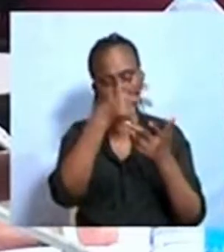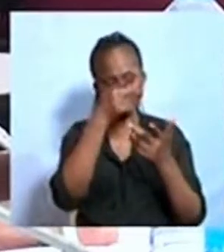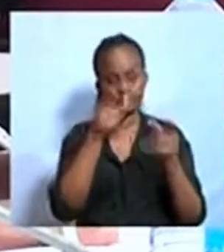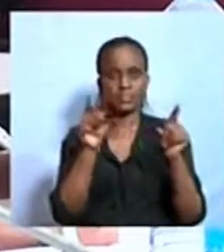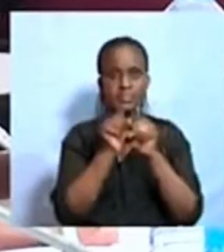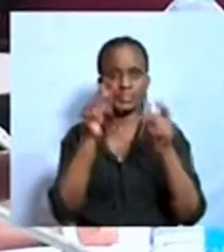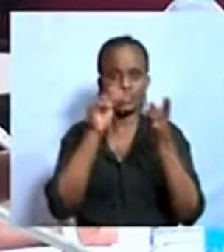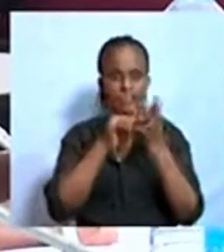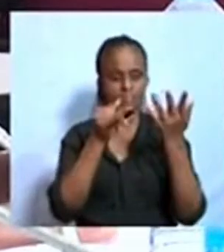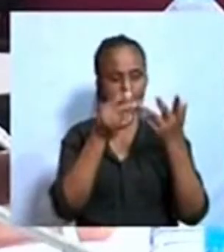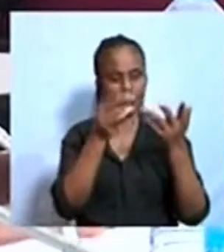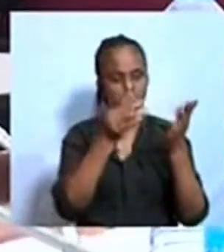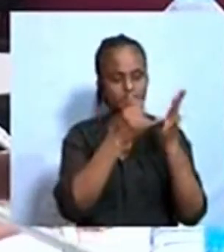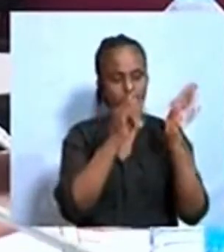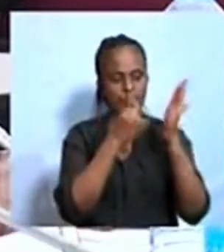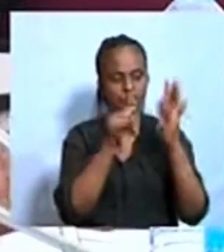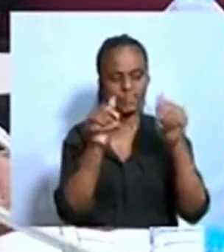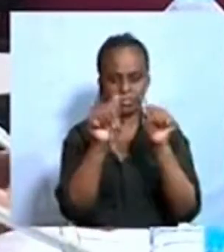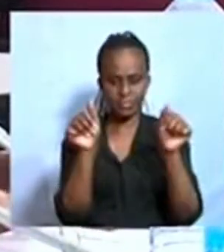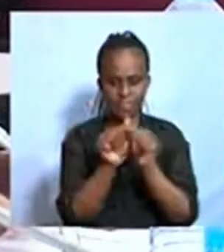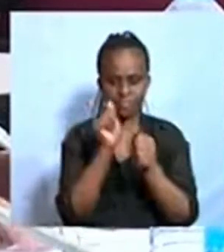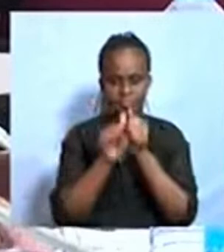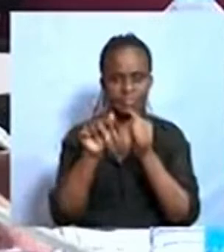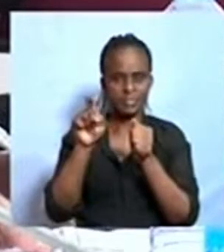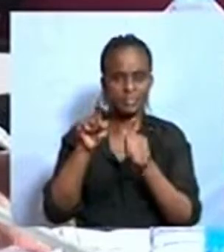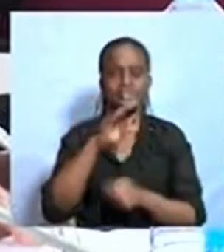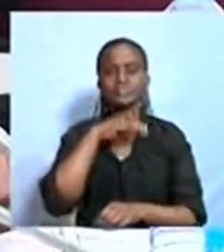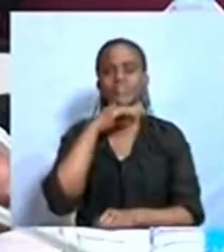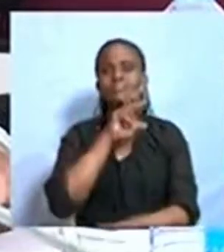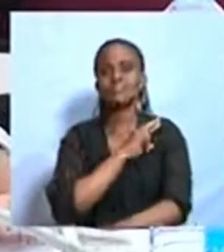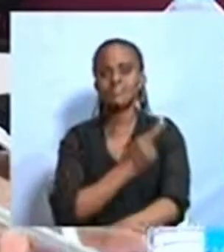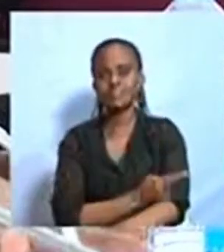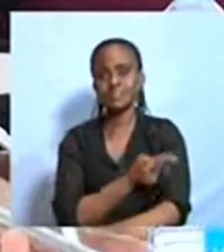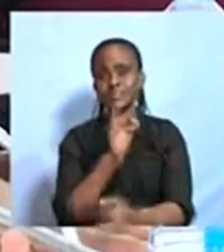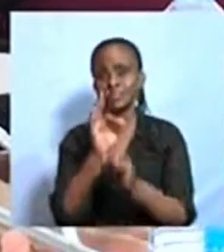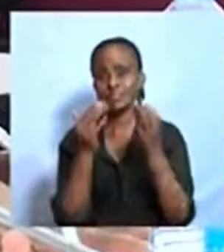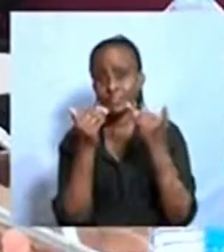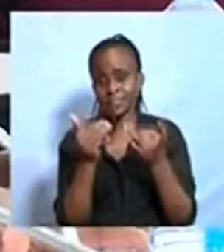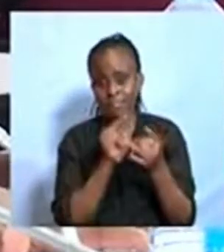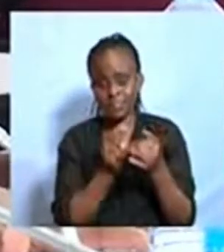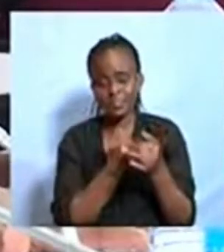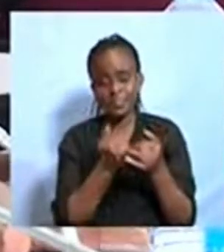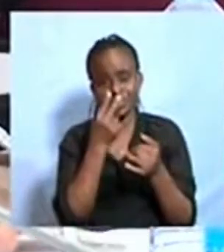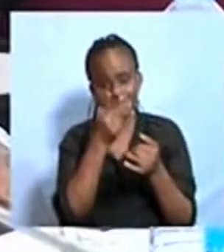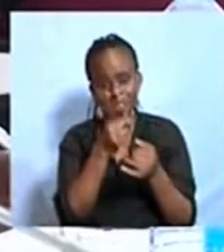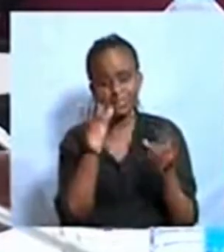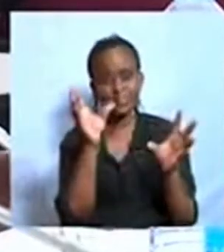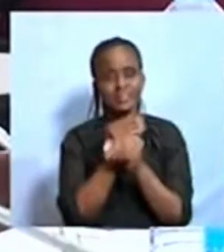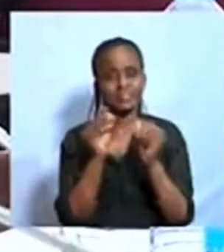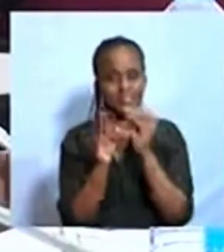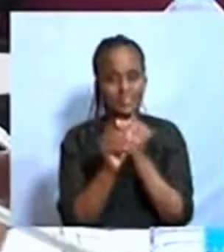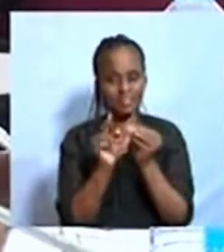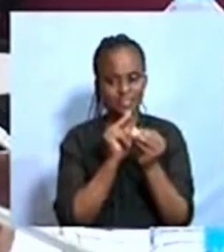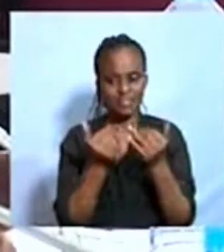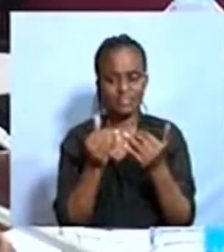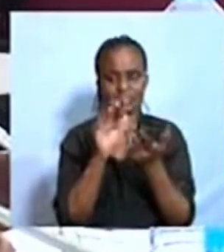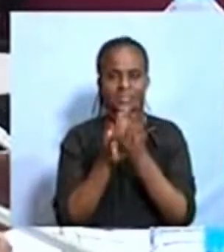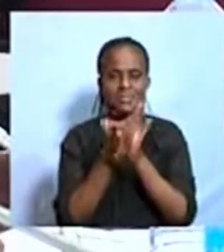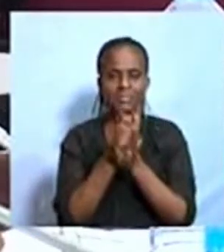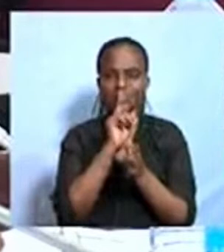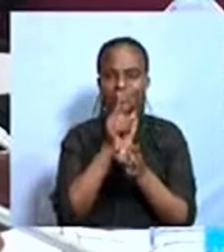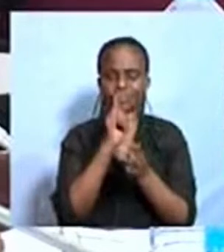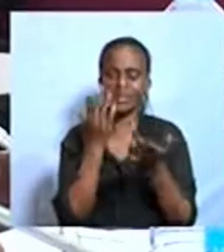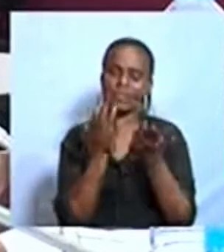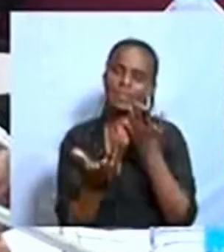and identifying areas that require adequate resources. And if now we see them being missed, then we also become convinced that